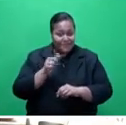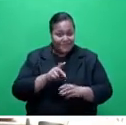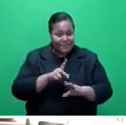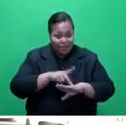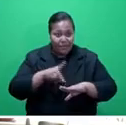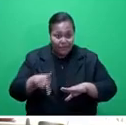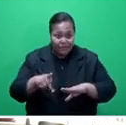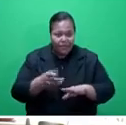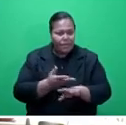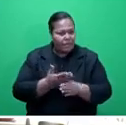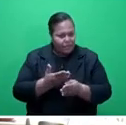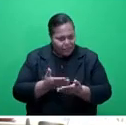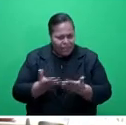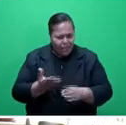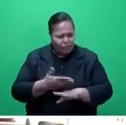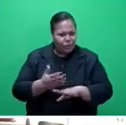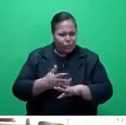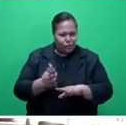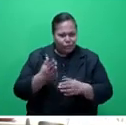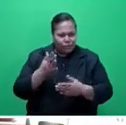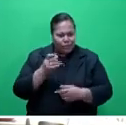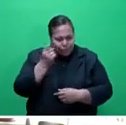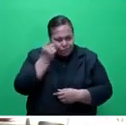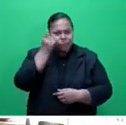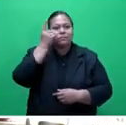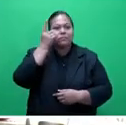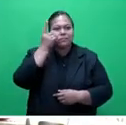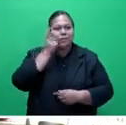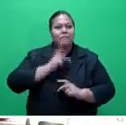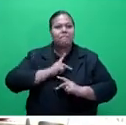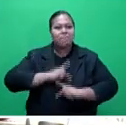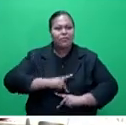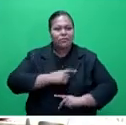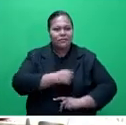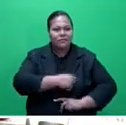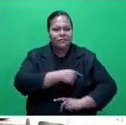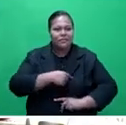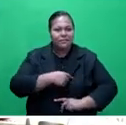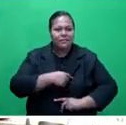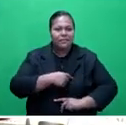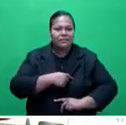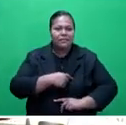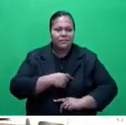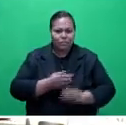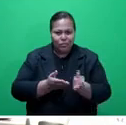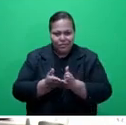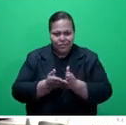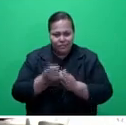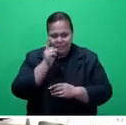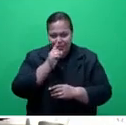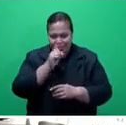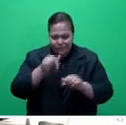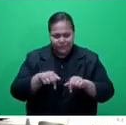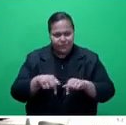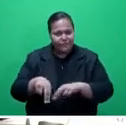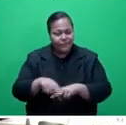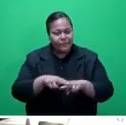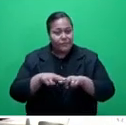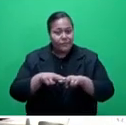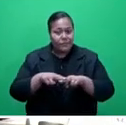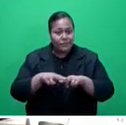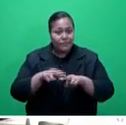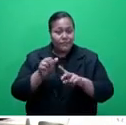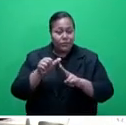renewed conviction and a passion to serve the people of Fiji. Mr. Speaker, sir, at this point I wish to